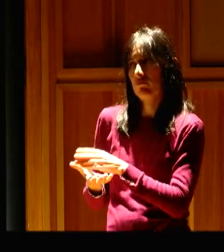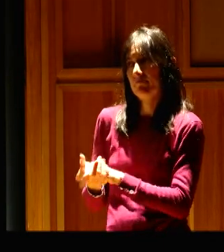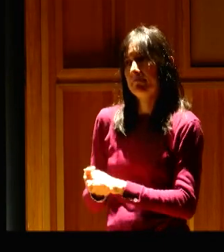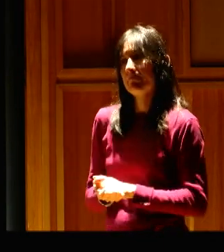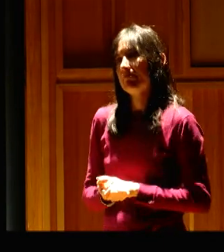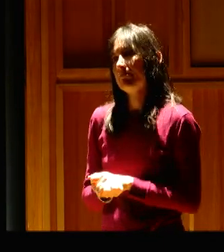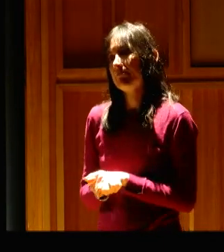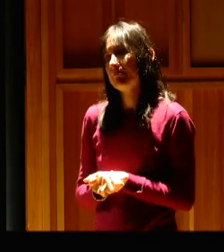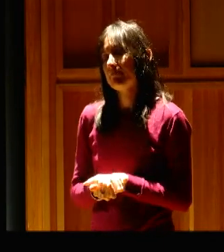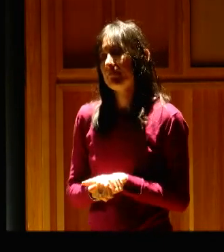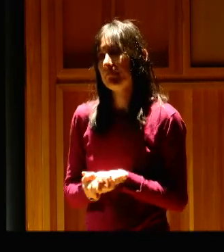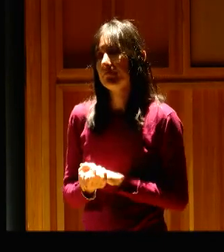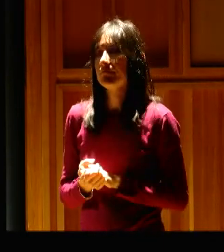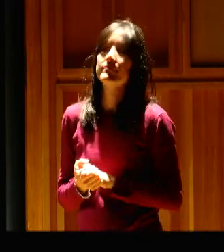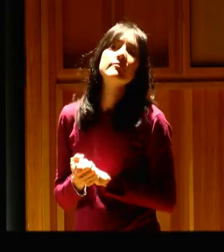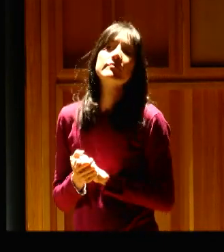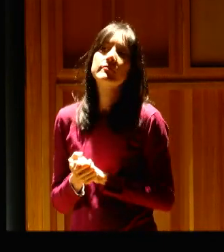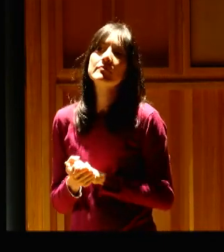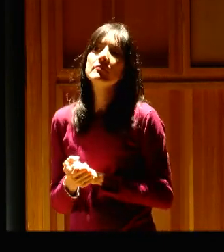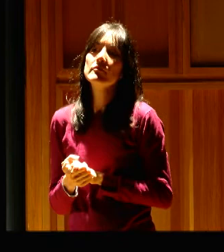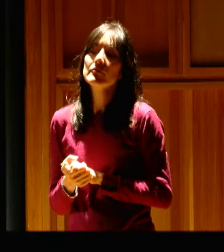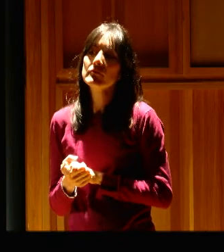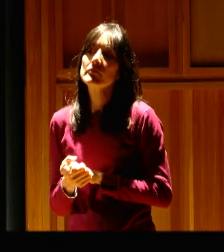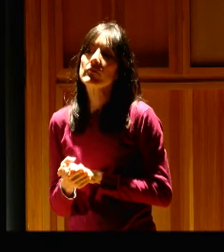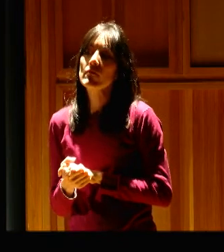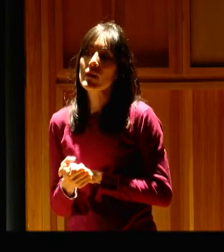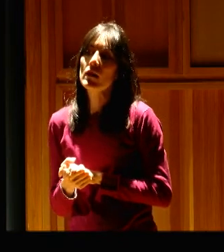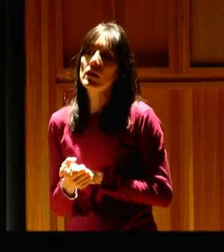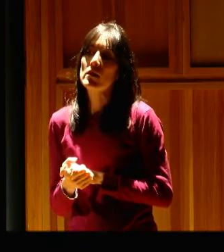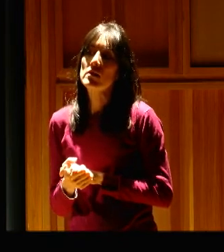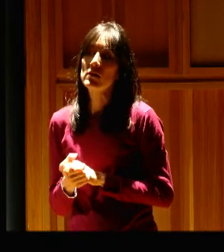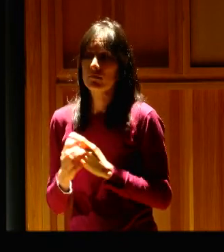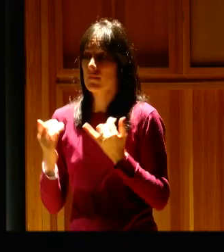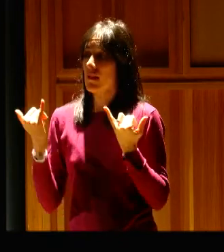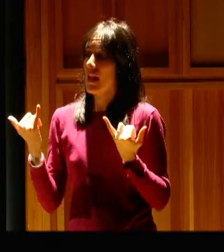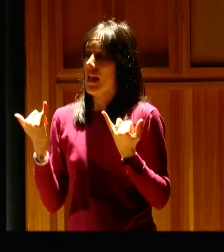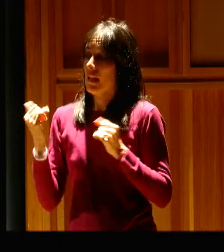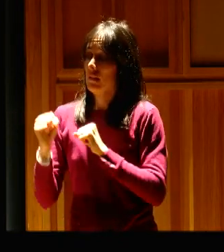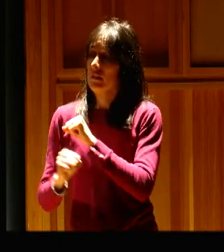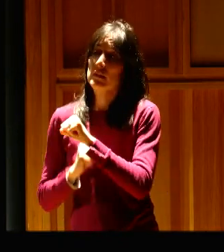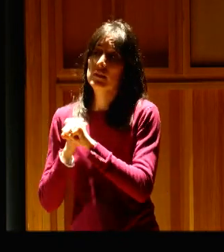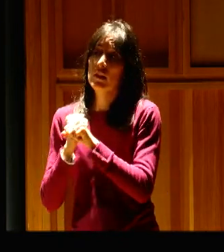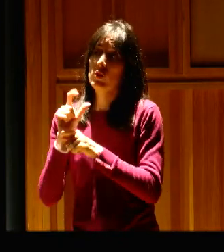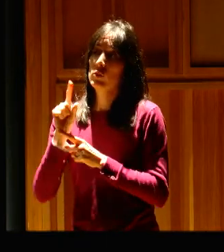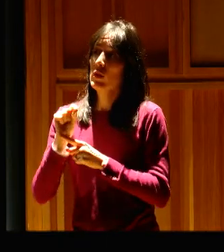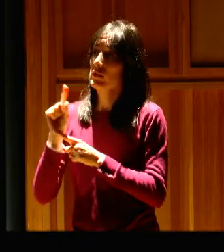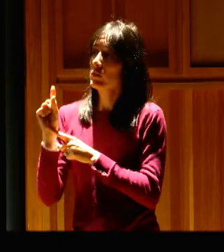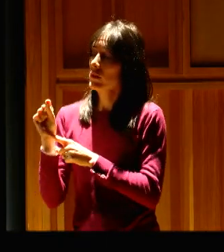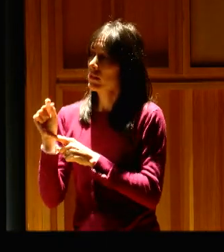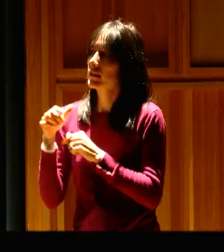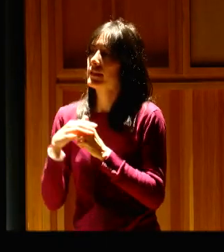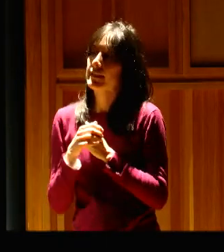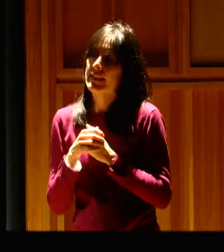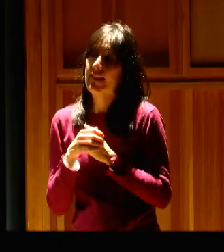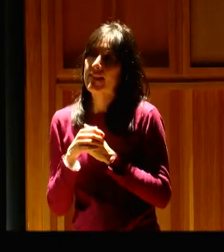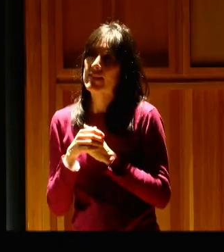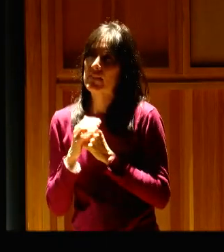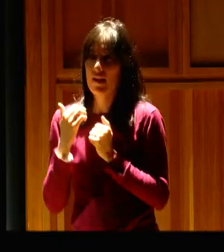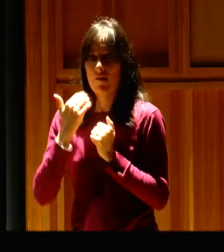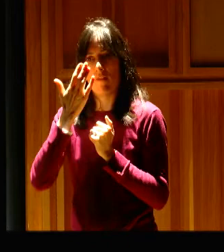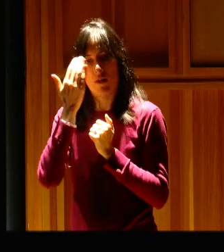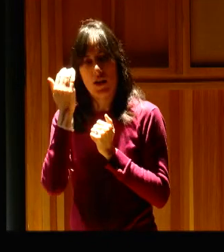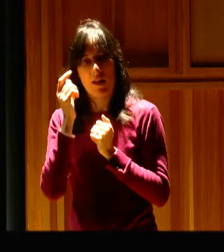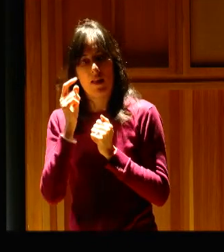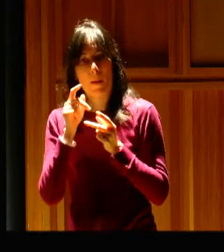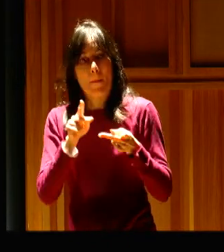Too often, we in 2020 forget how the places that matter most to us define who